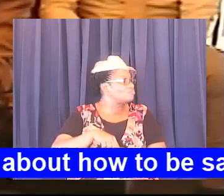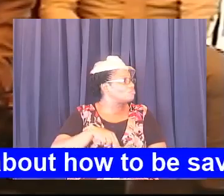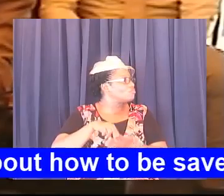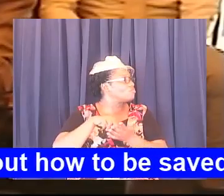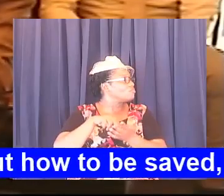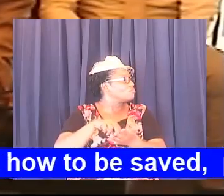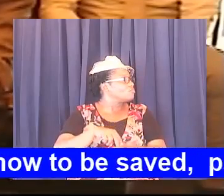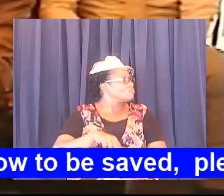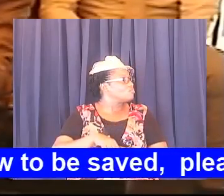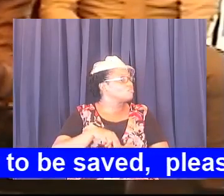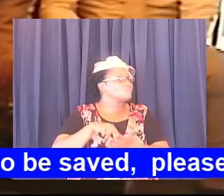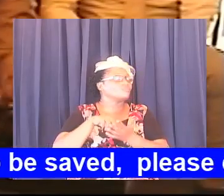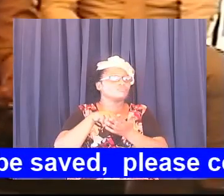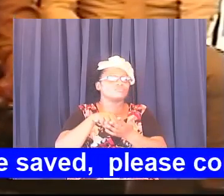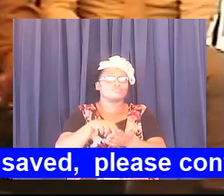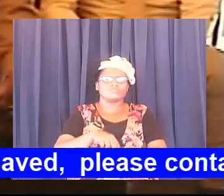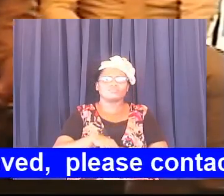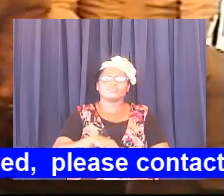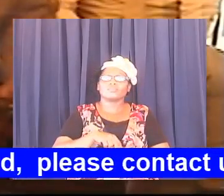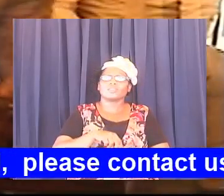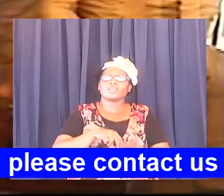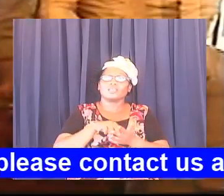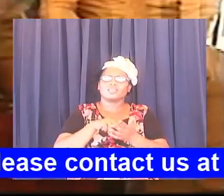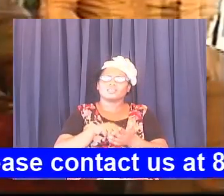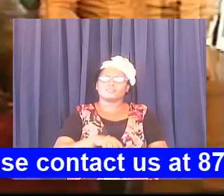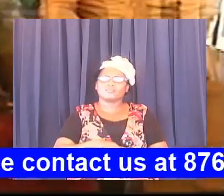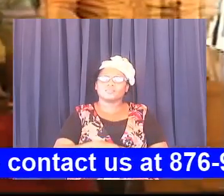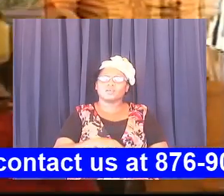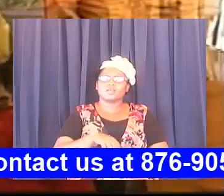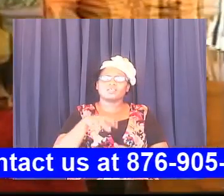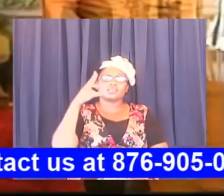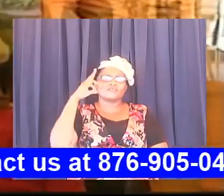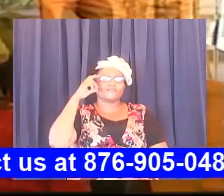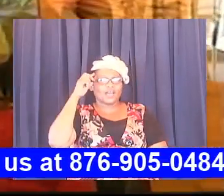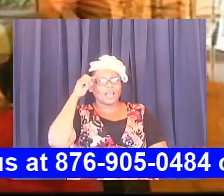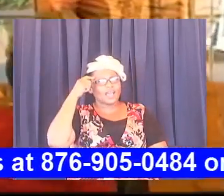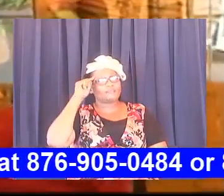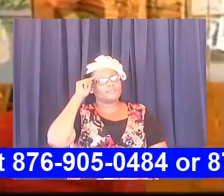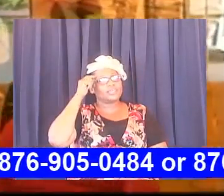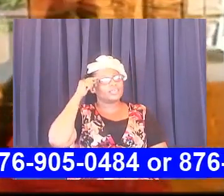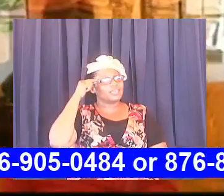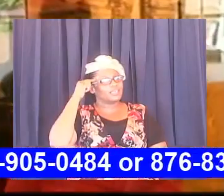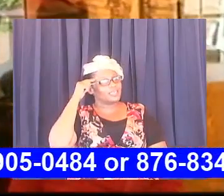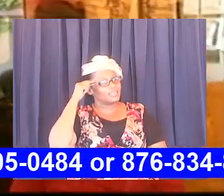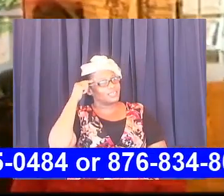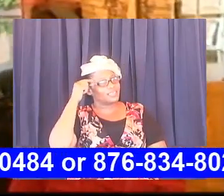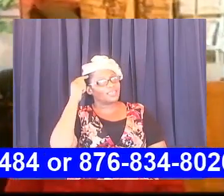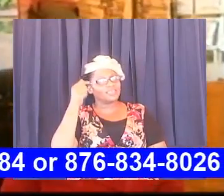Your thoughts define me.